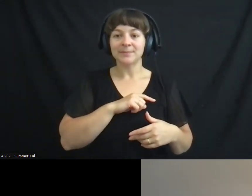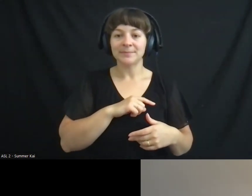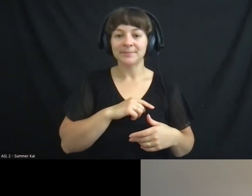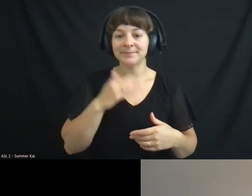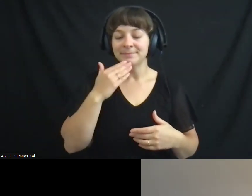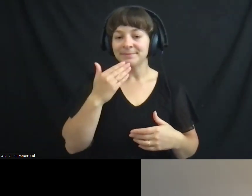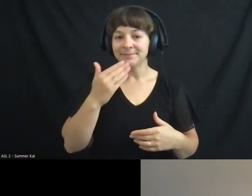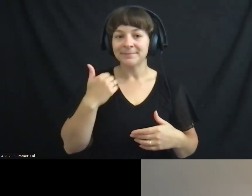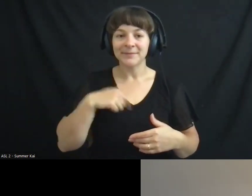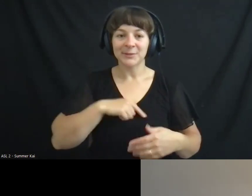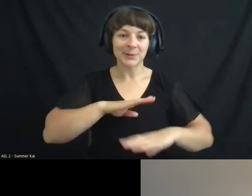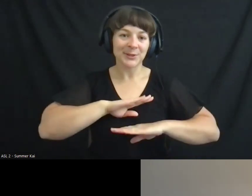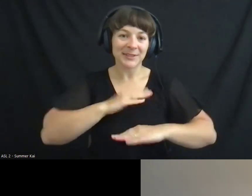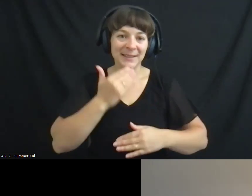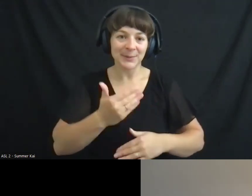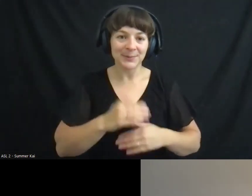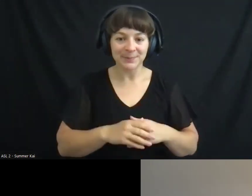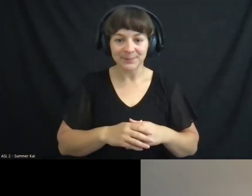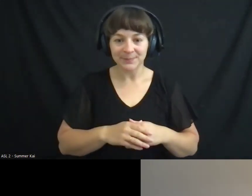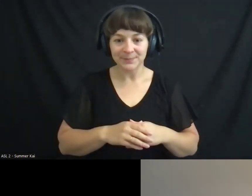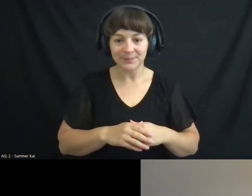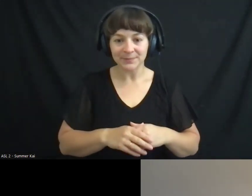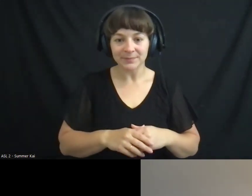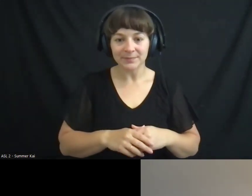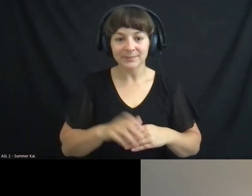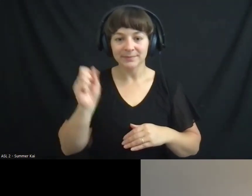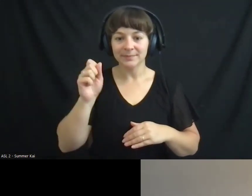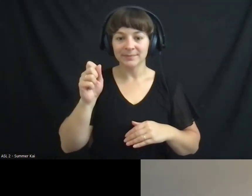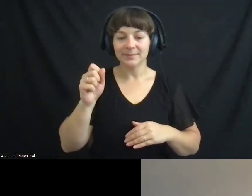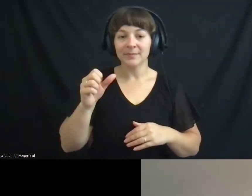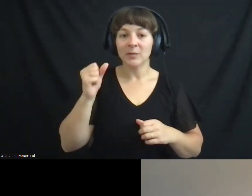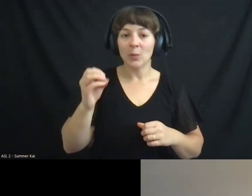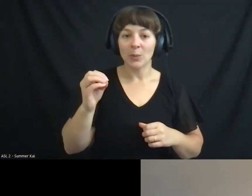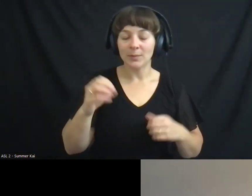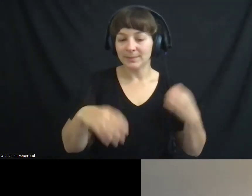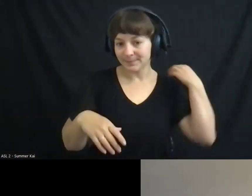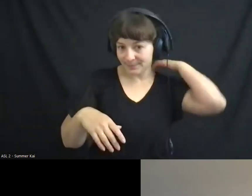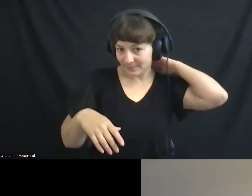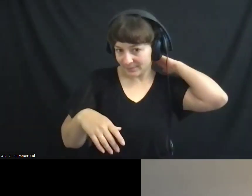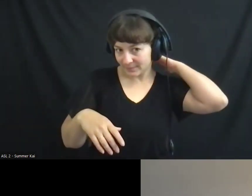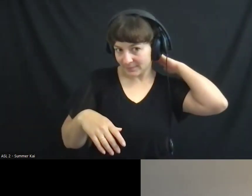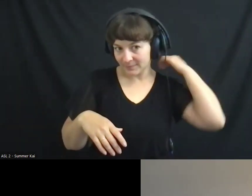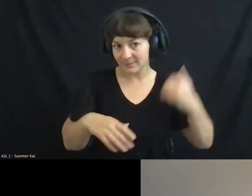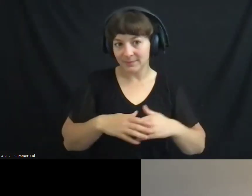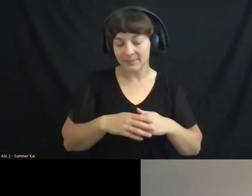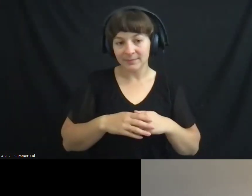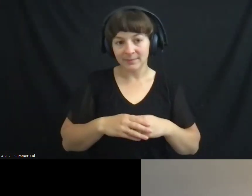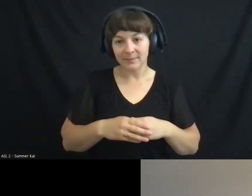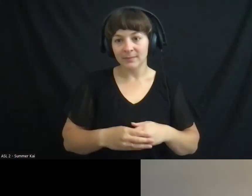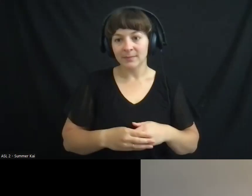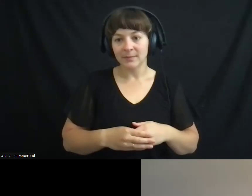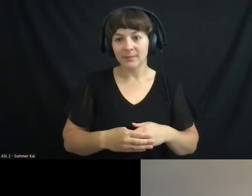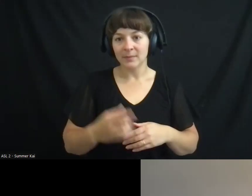late. But we're good. Thank you, Adina. Yep. So one of the